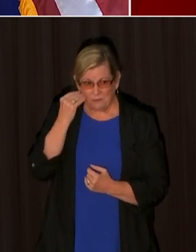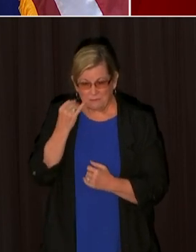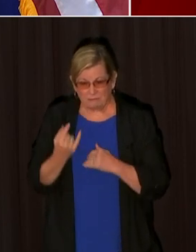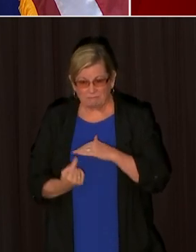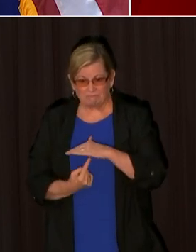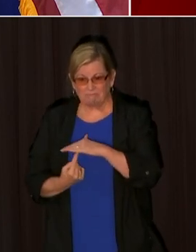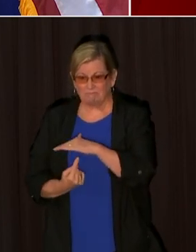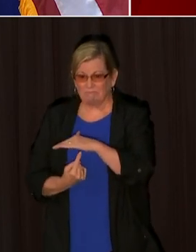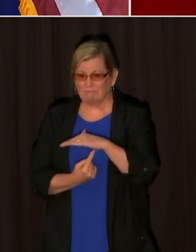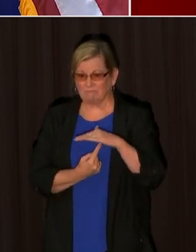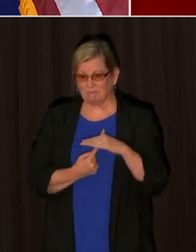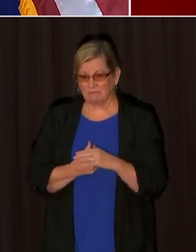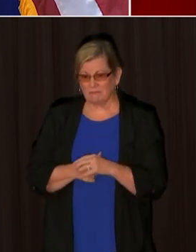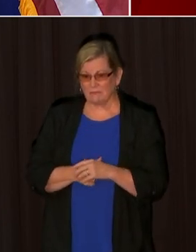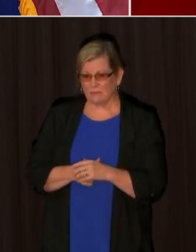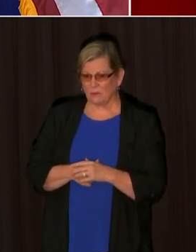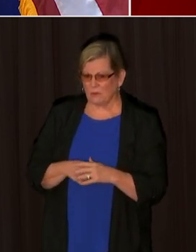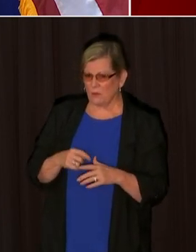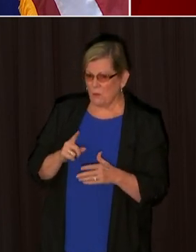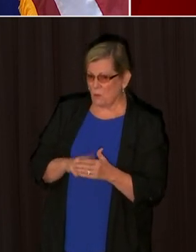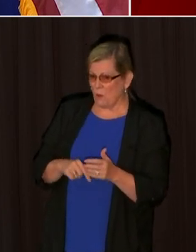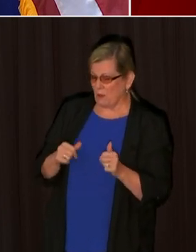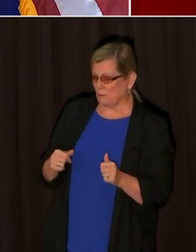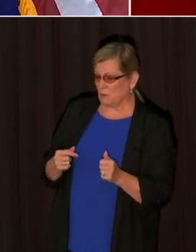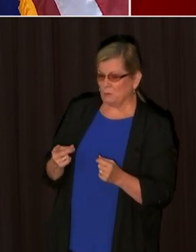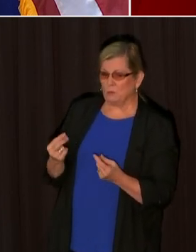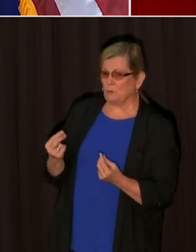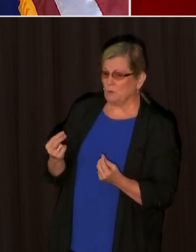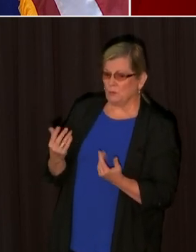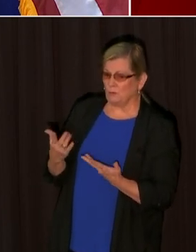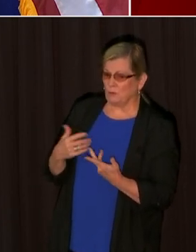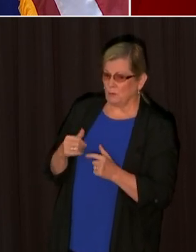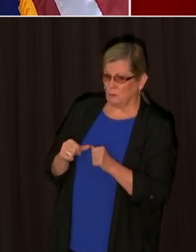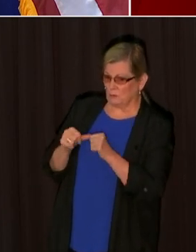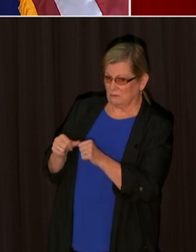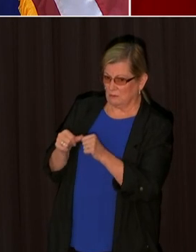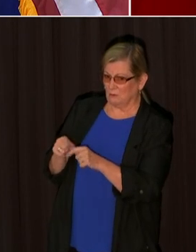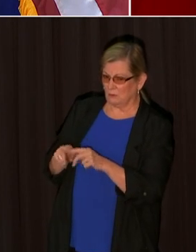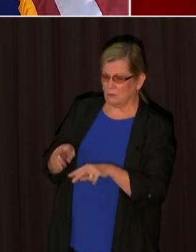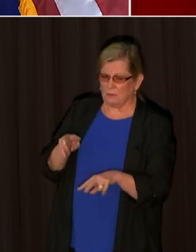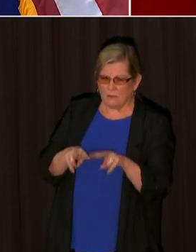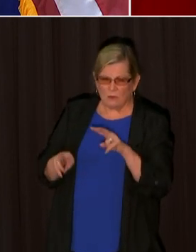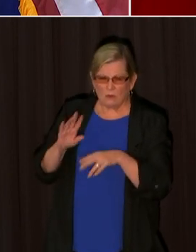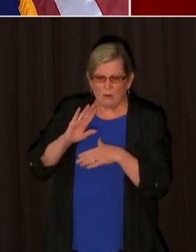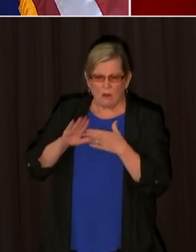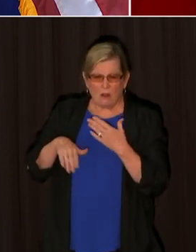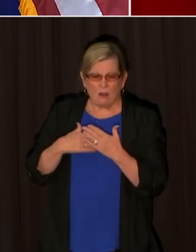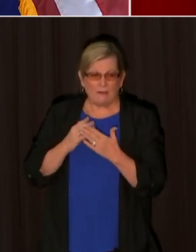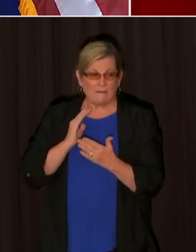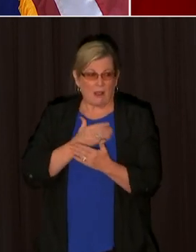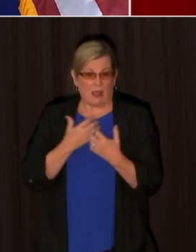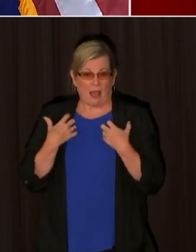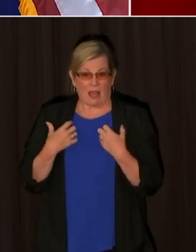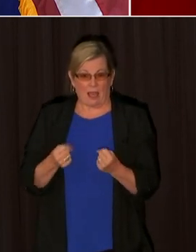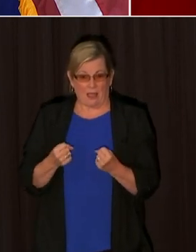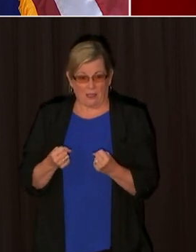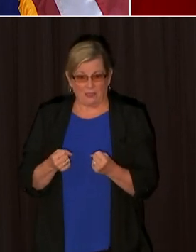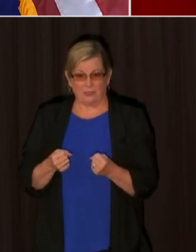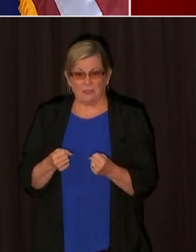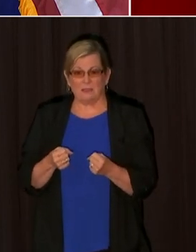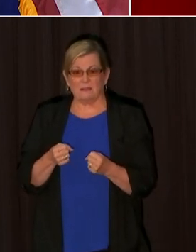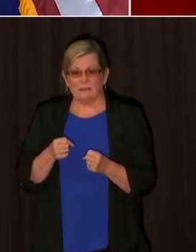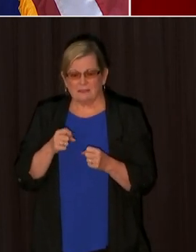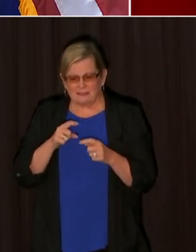we have been able to do is we are, again, continuing to monitor all of our health indicators, and we have not been able to,